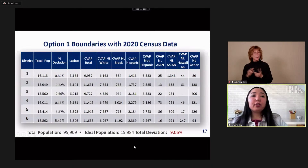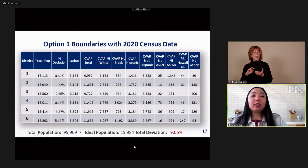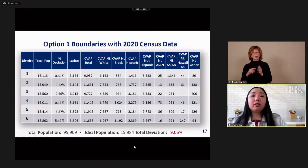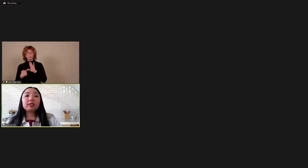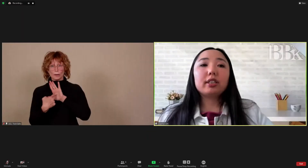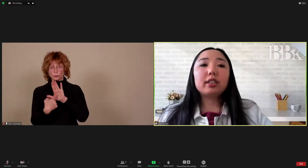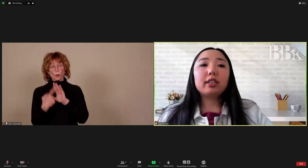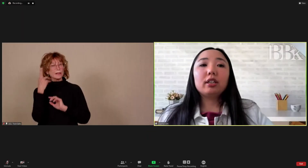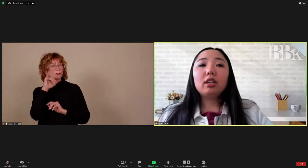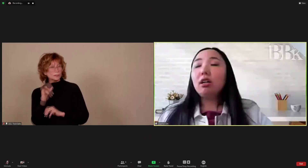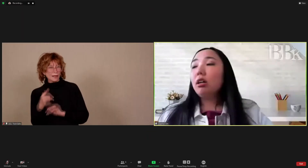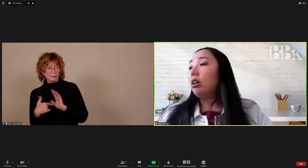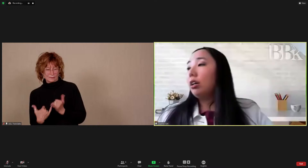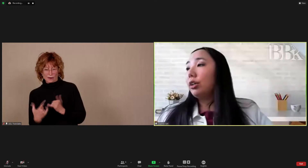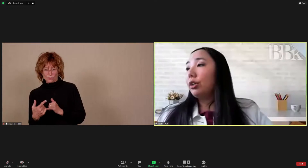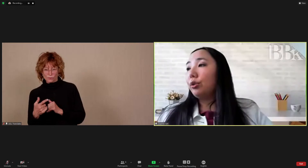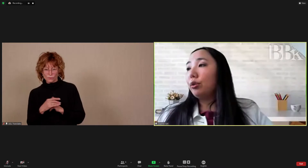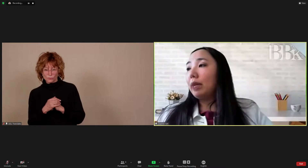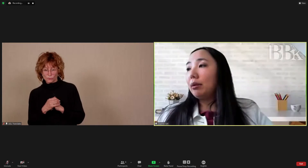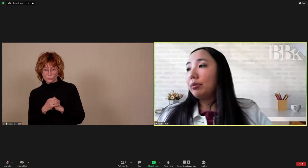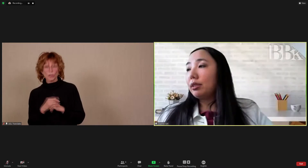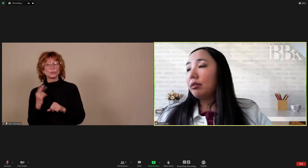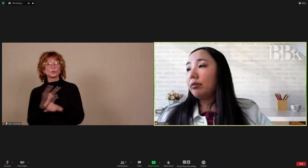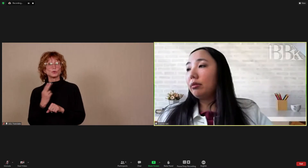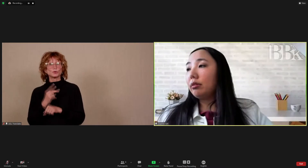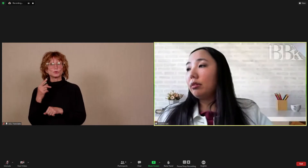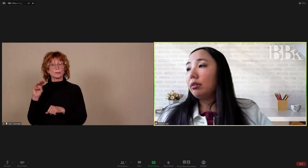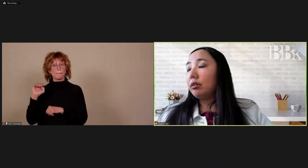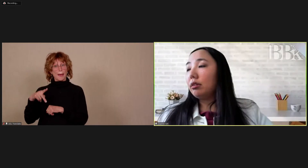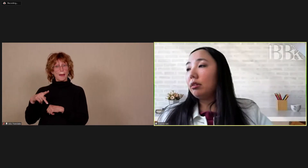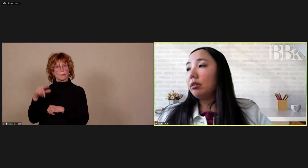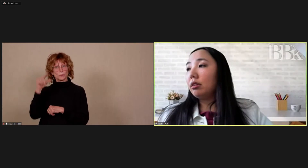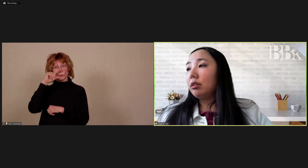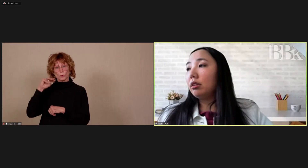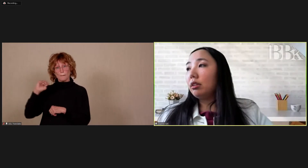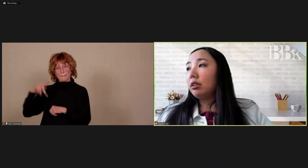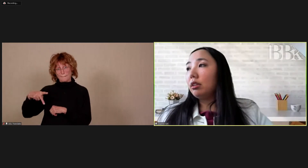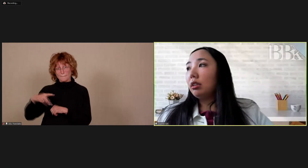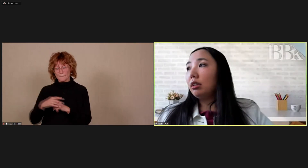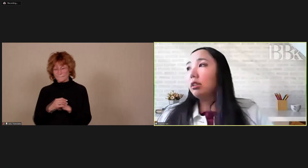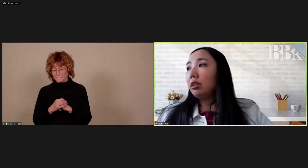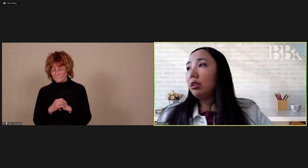you what that looks like on Google Maps.